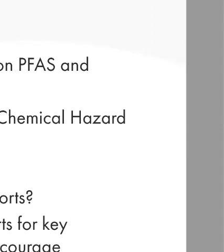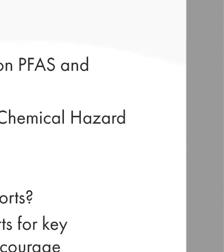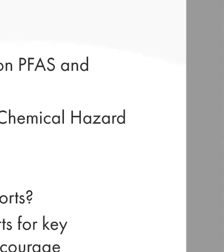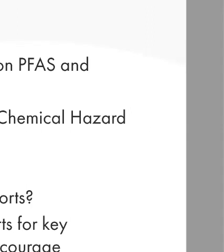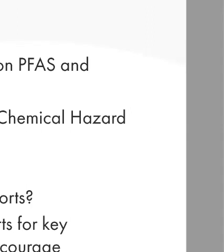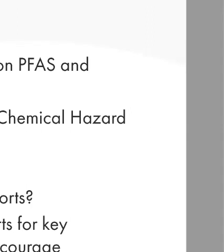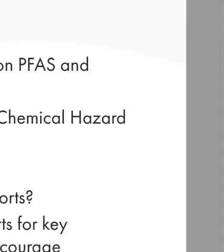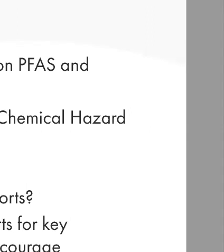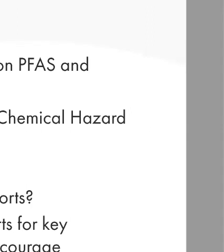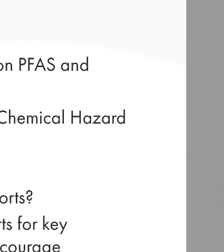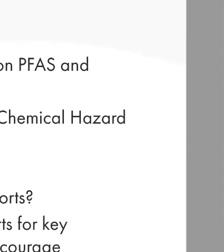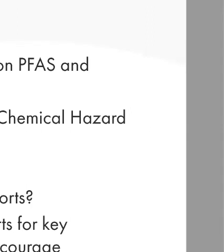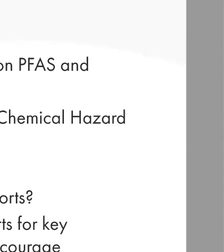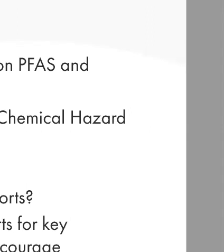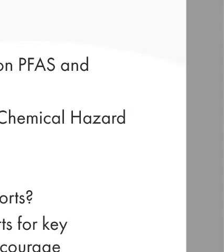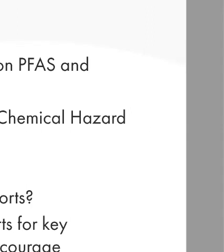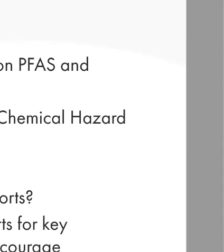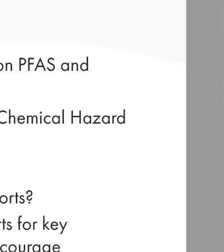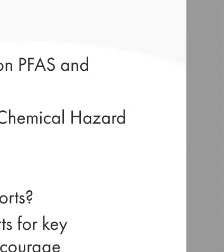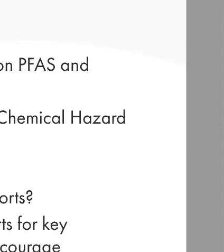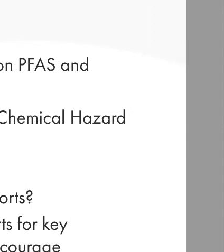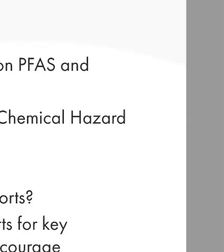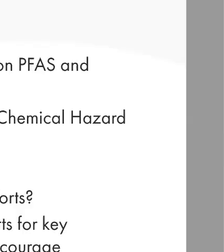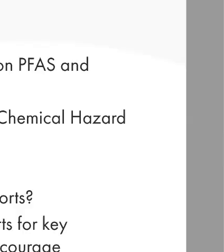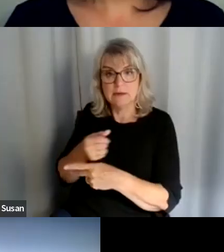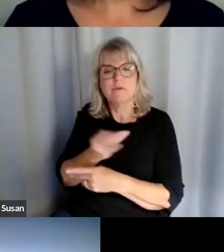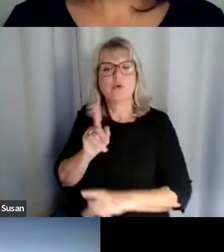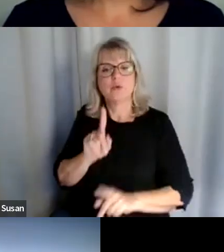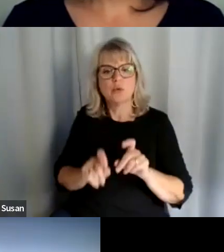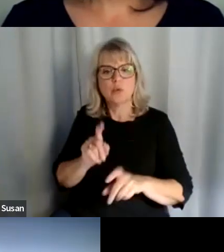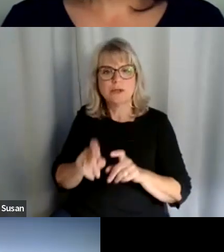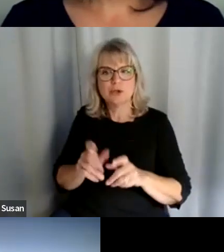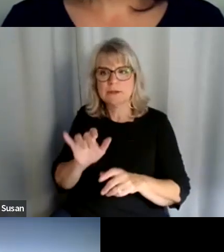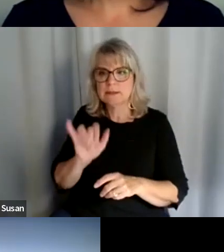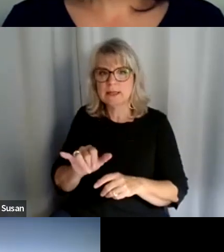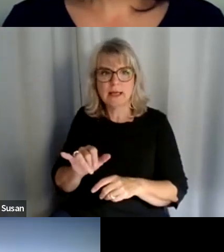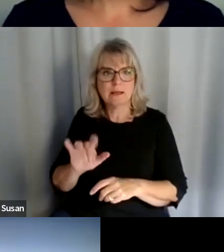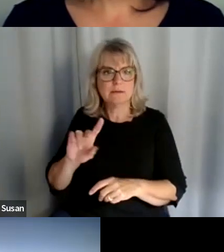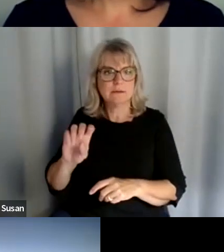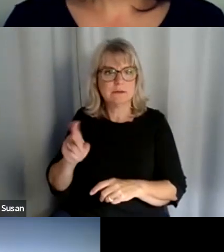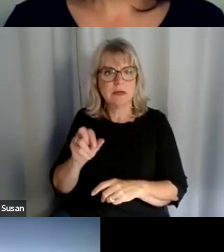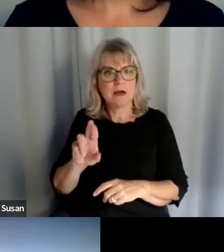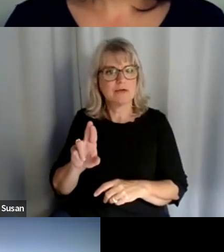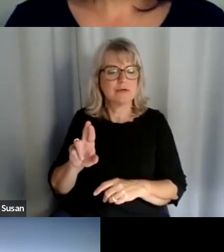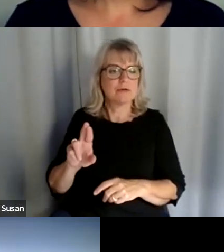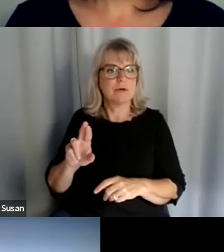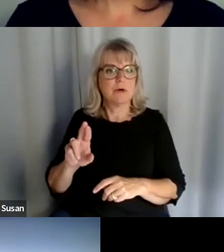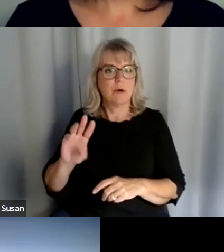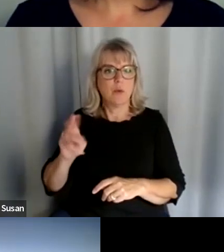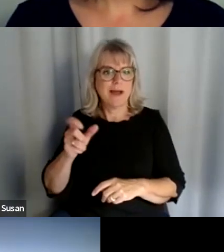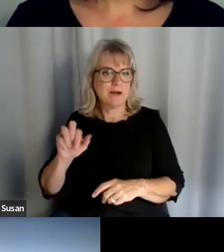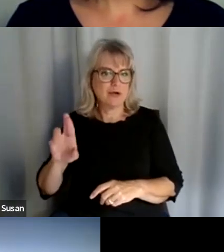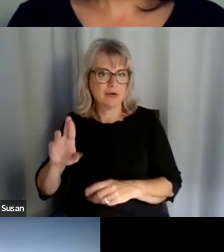nature of the product. I think some of the questions that Dr. Wagner was bringing up about,